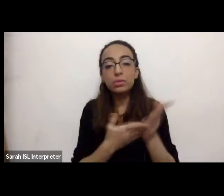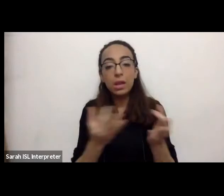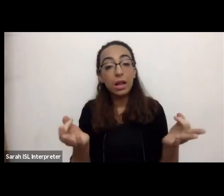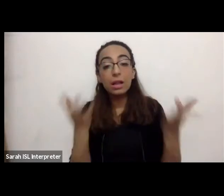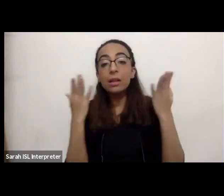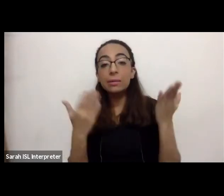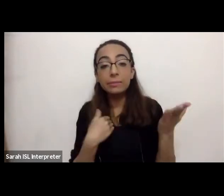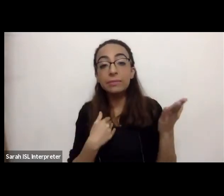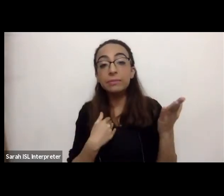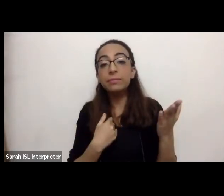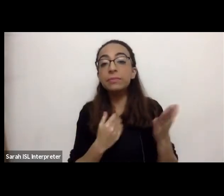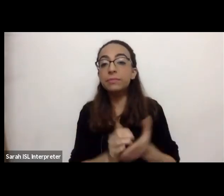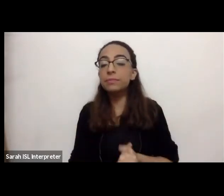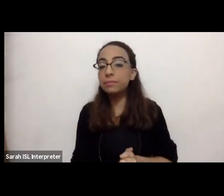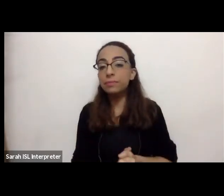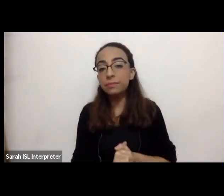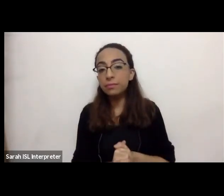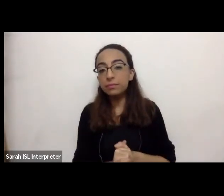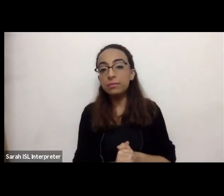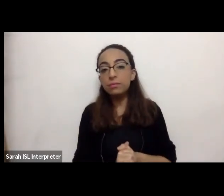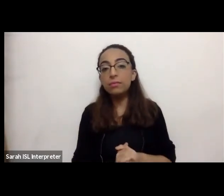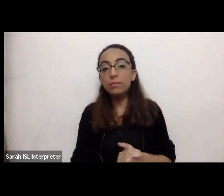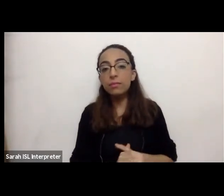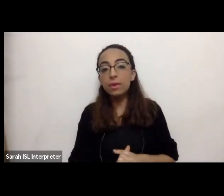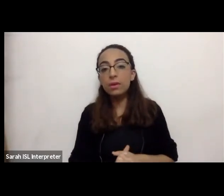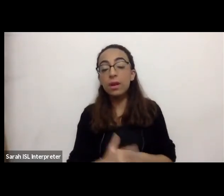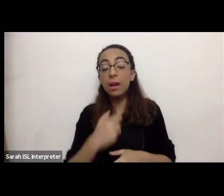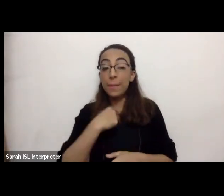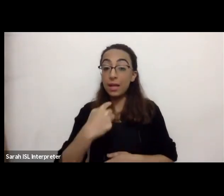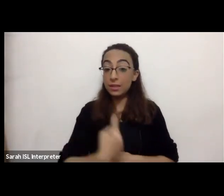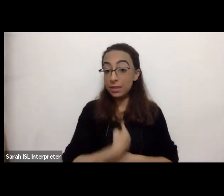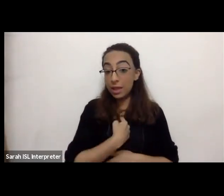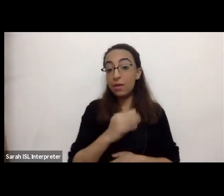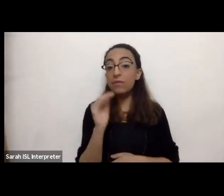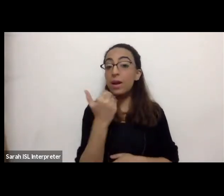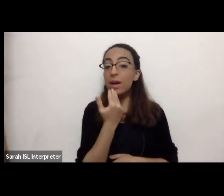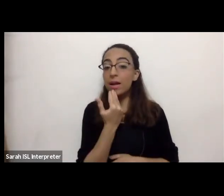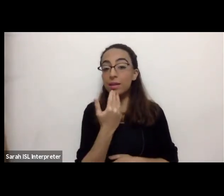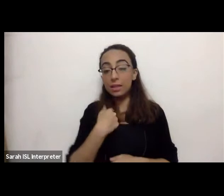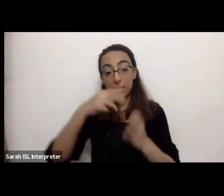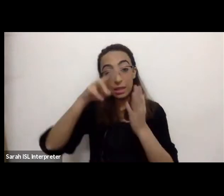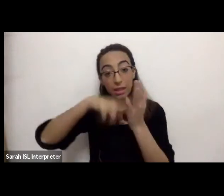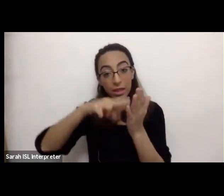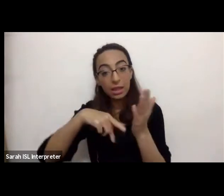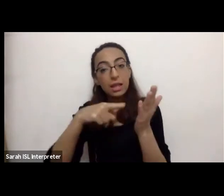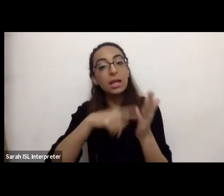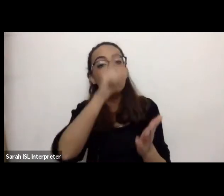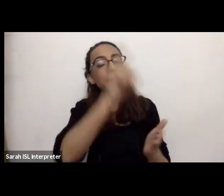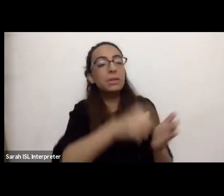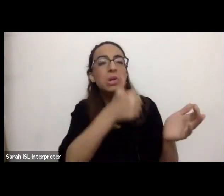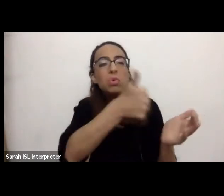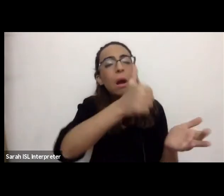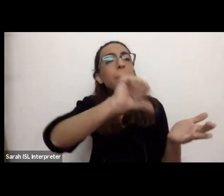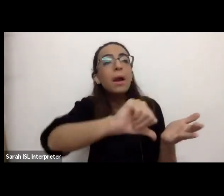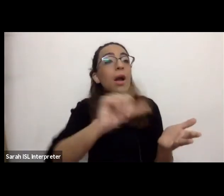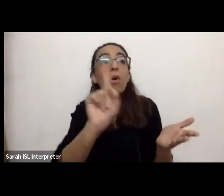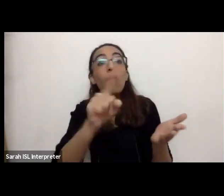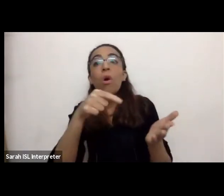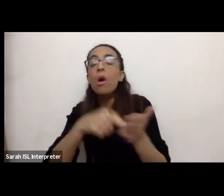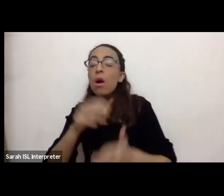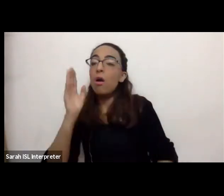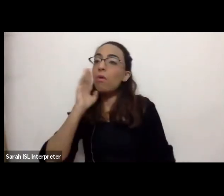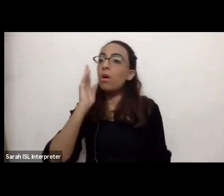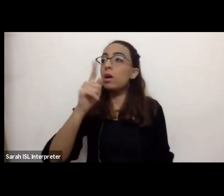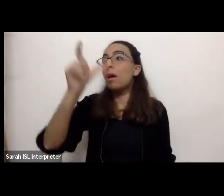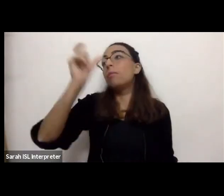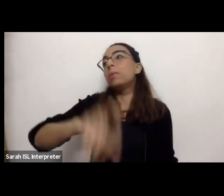think my criteria personally went from is this person good to, oh my God,